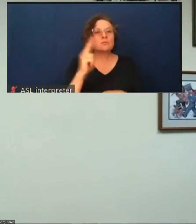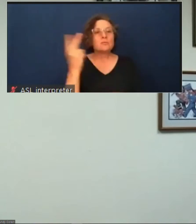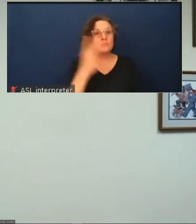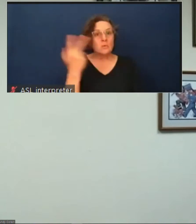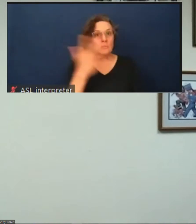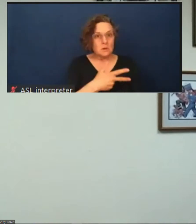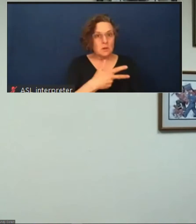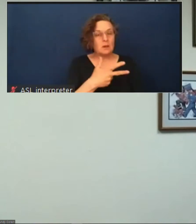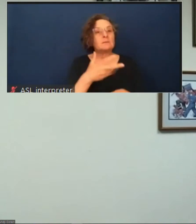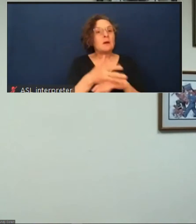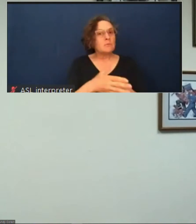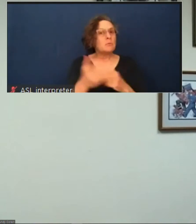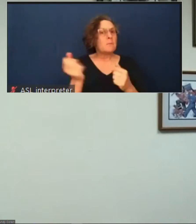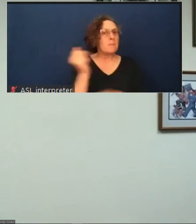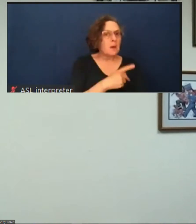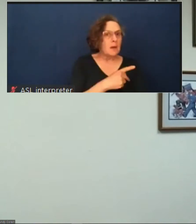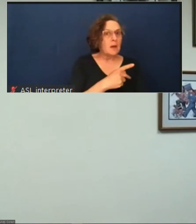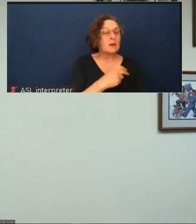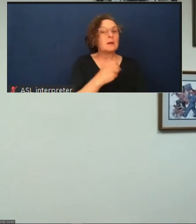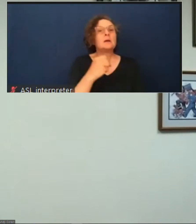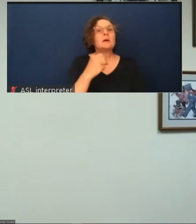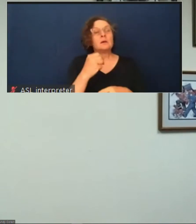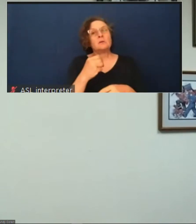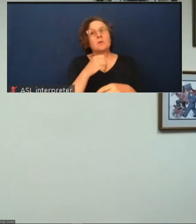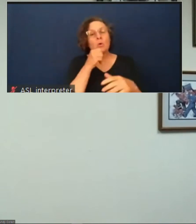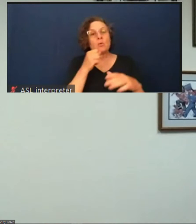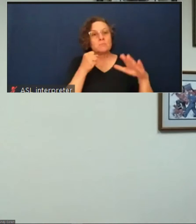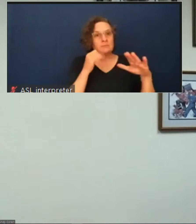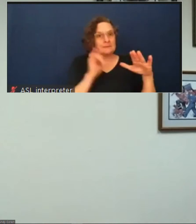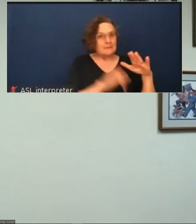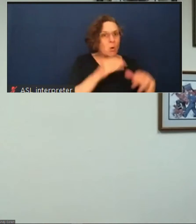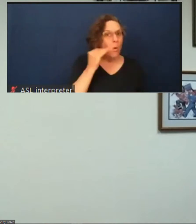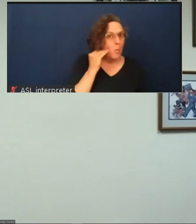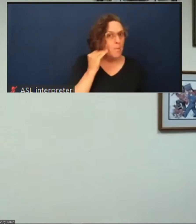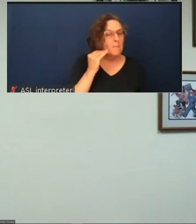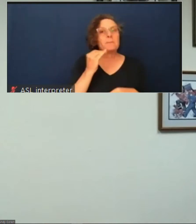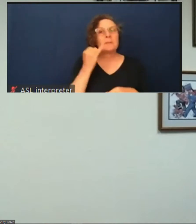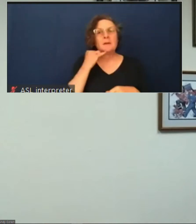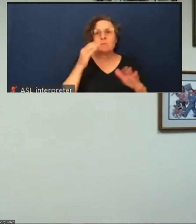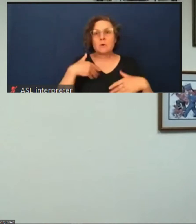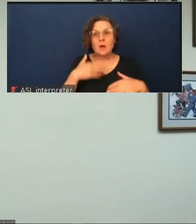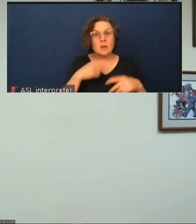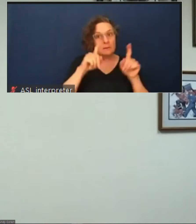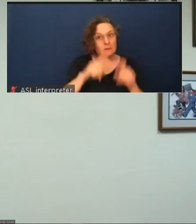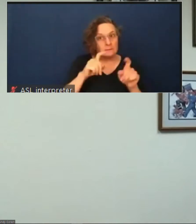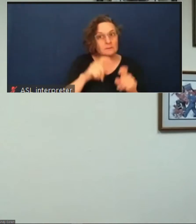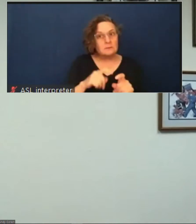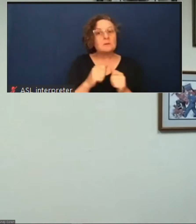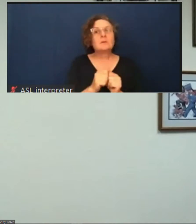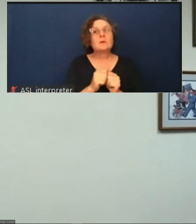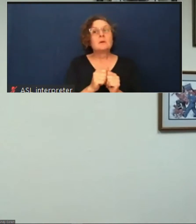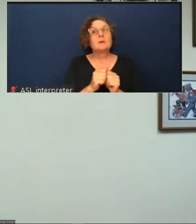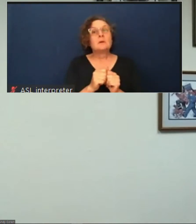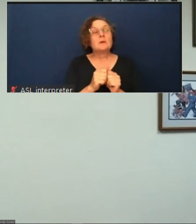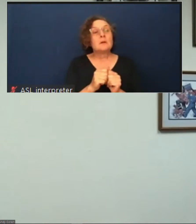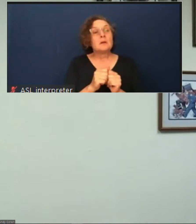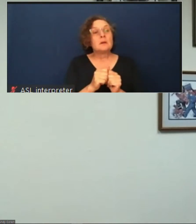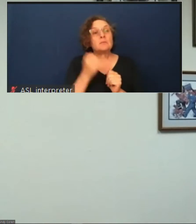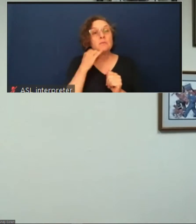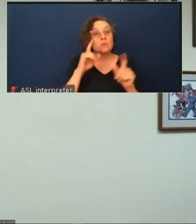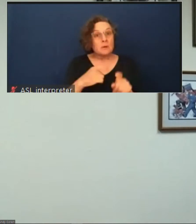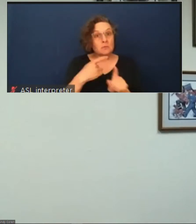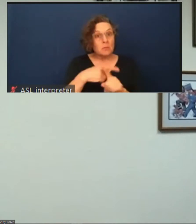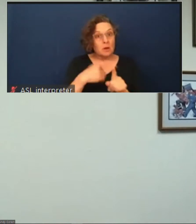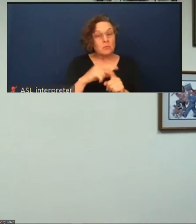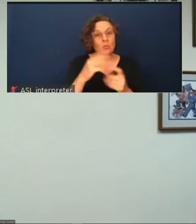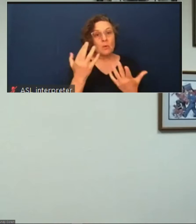10 days if not testing. There is a race to vaccinate. If you haven't been vaccinated,